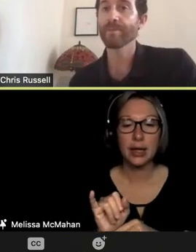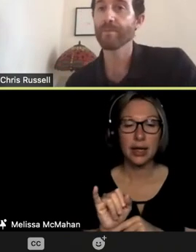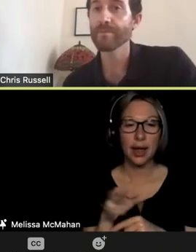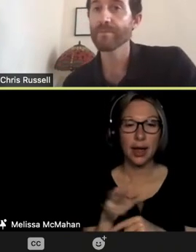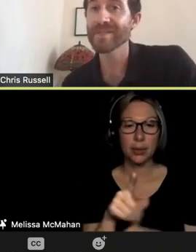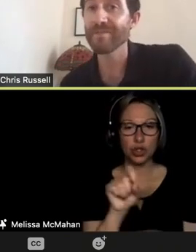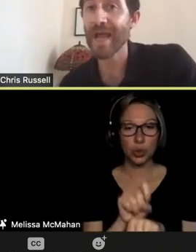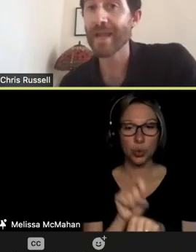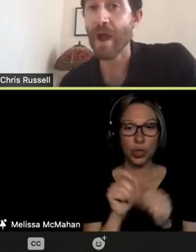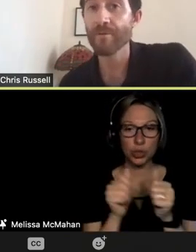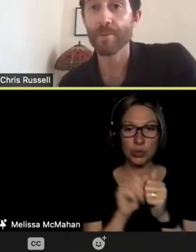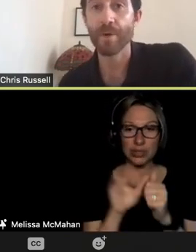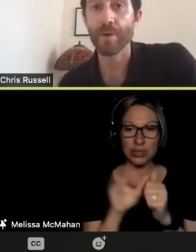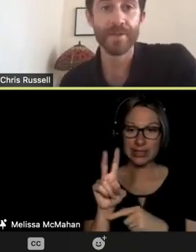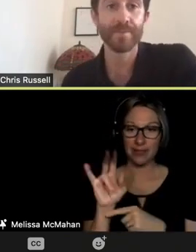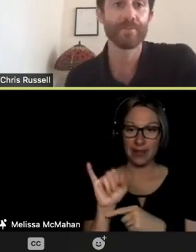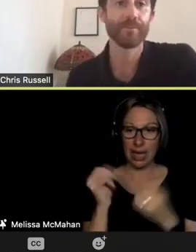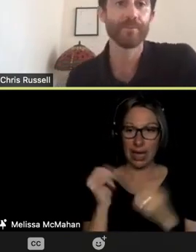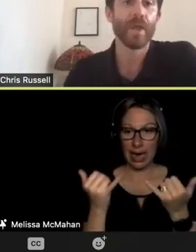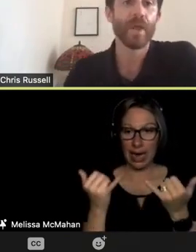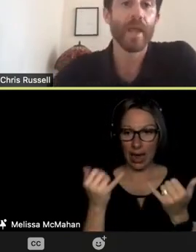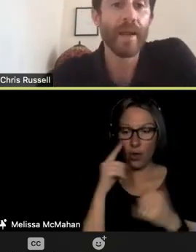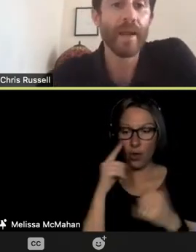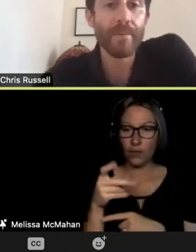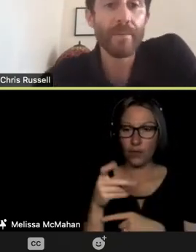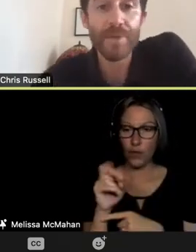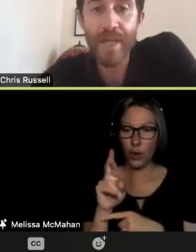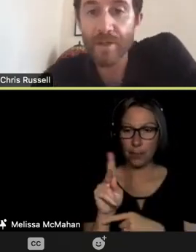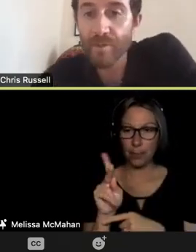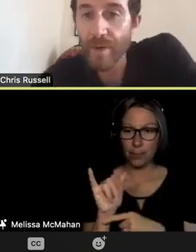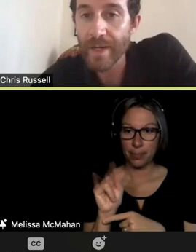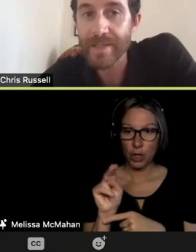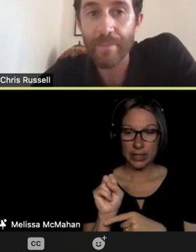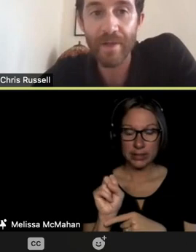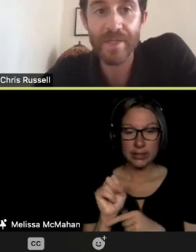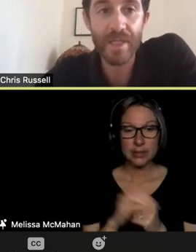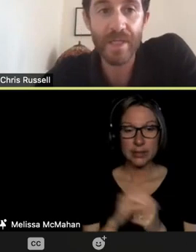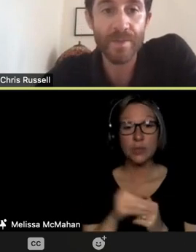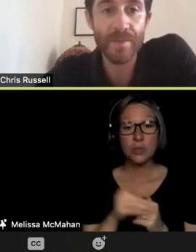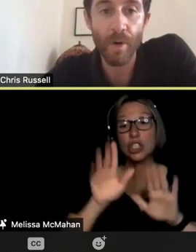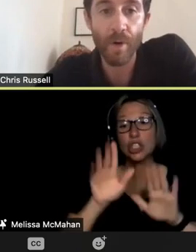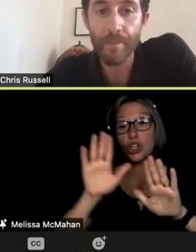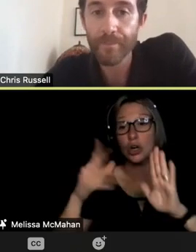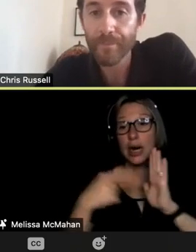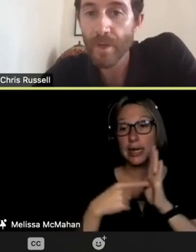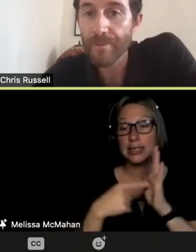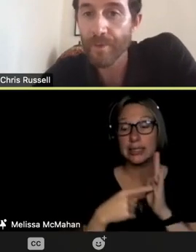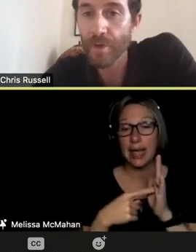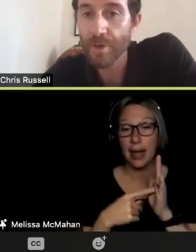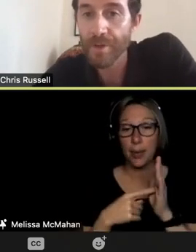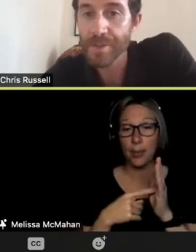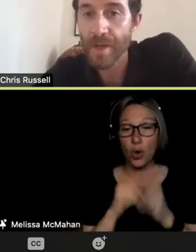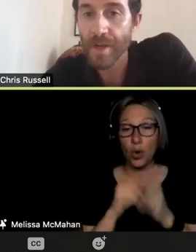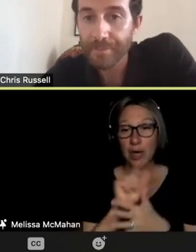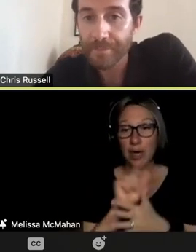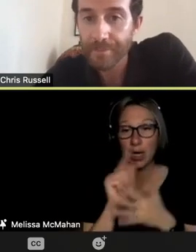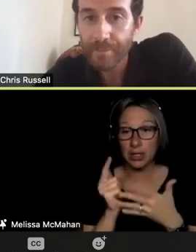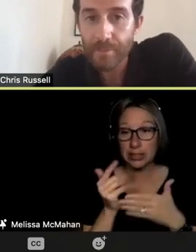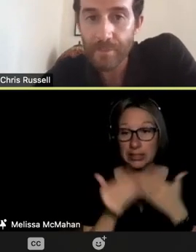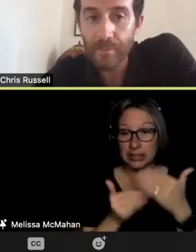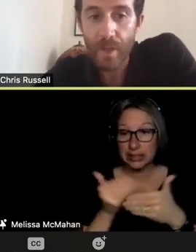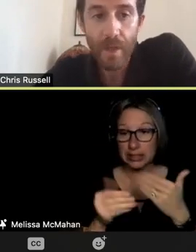works with the CVI Now for Perkins. And she had a great example of a sequence board for her